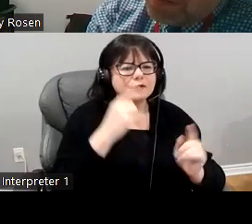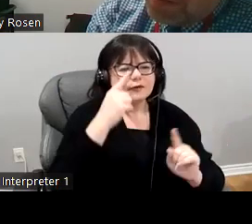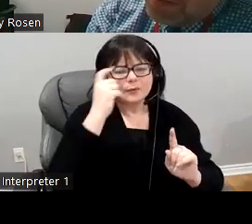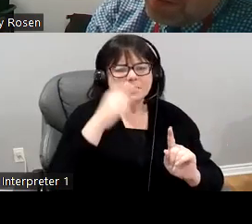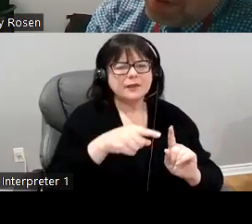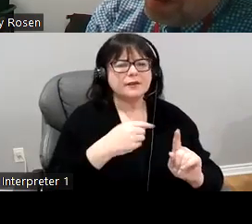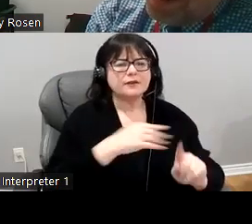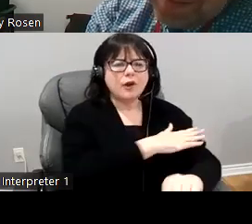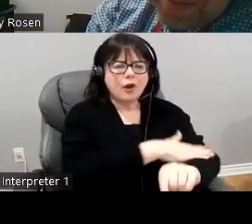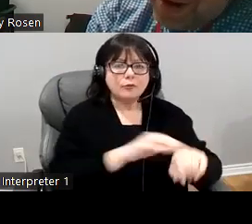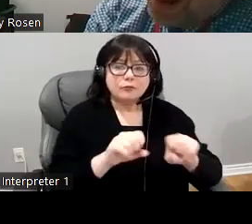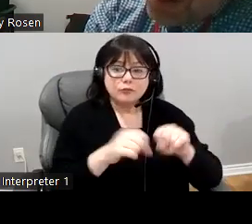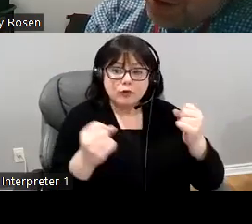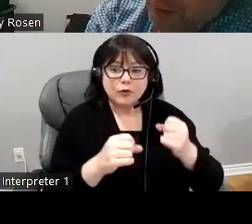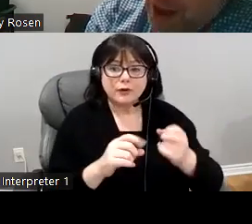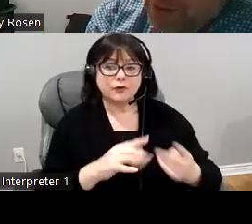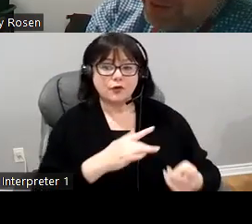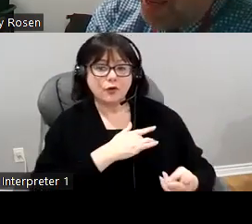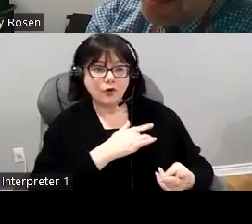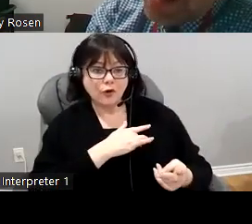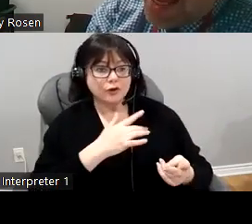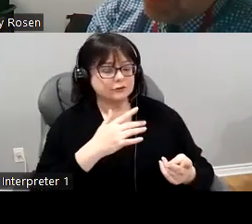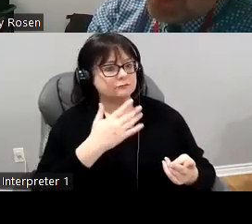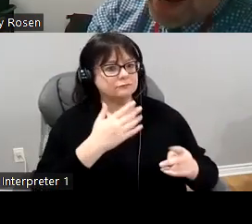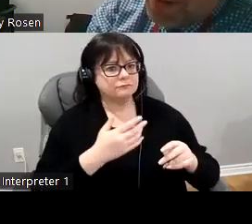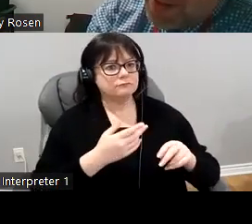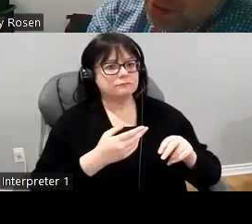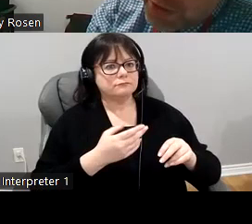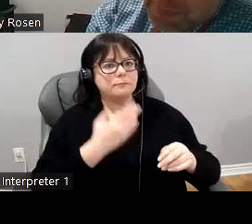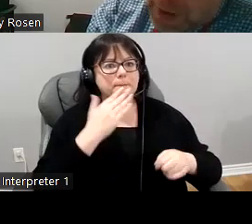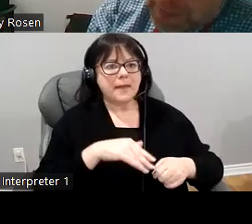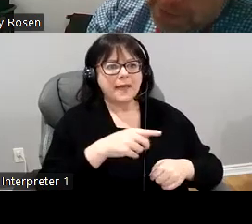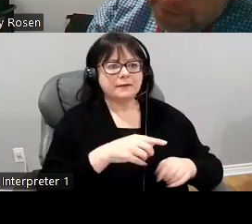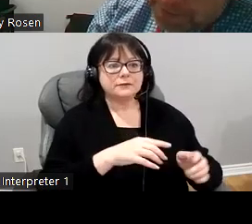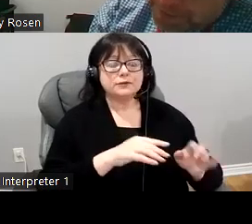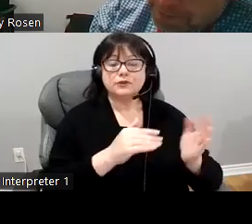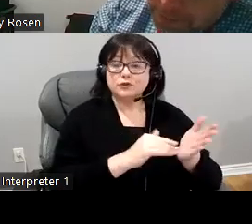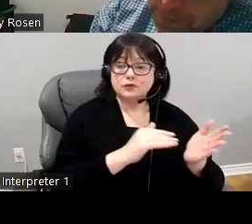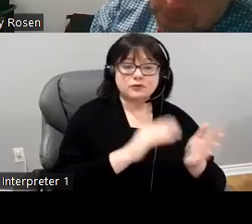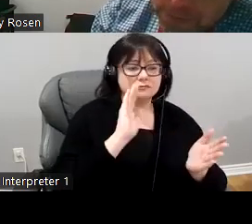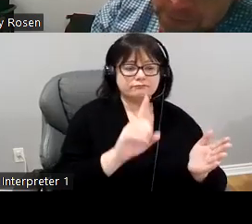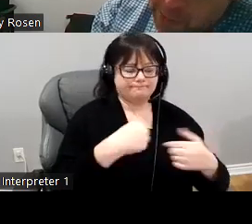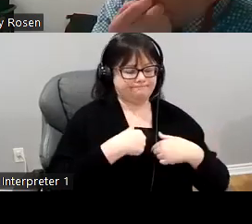failure, they're going to turn around and send you right to the emergency department.